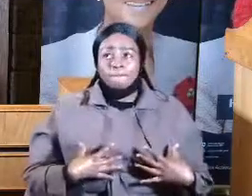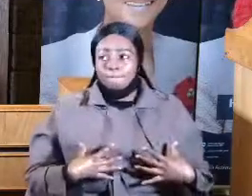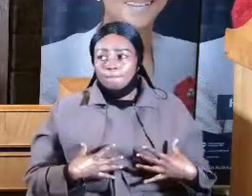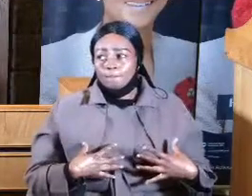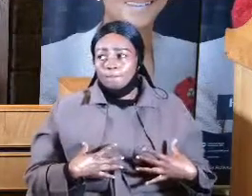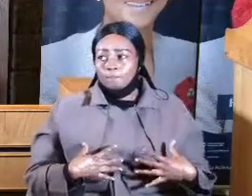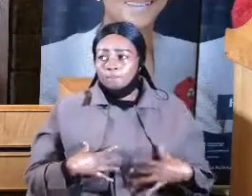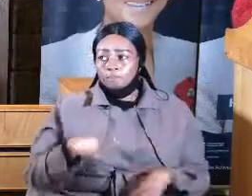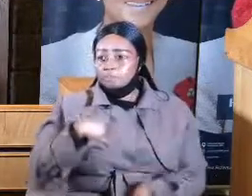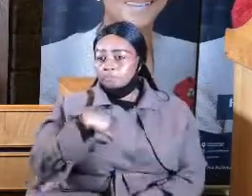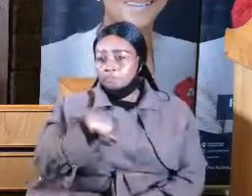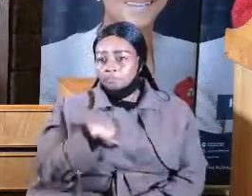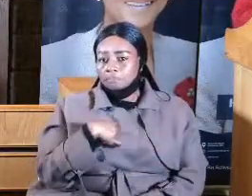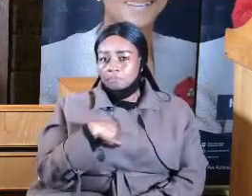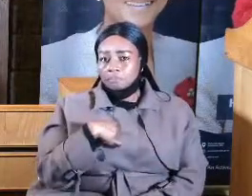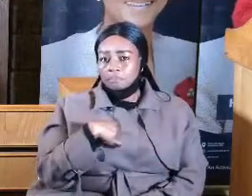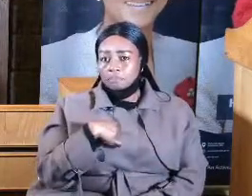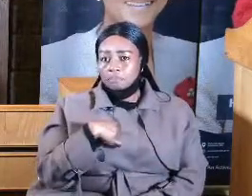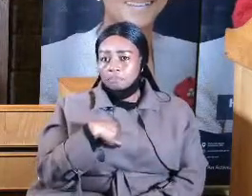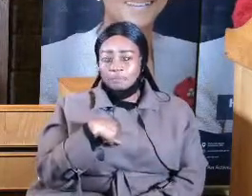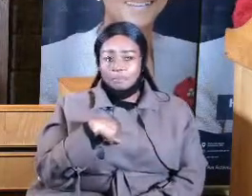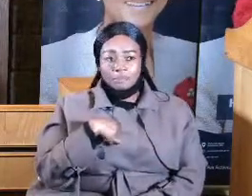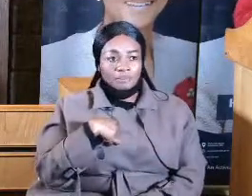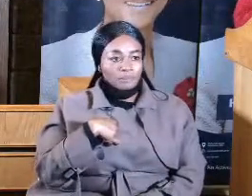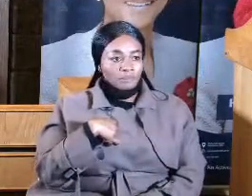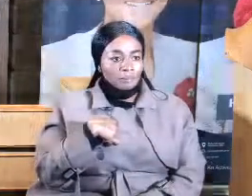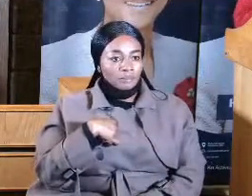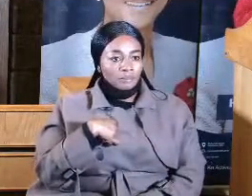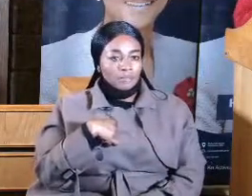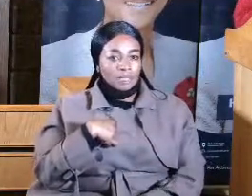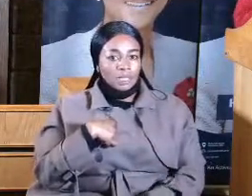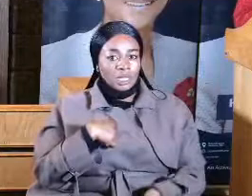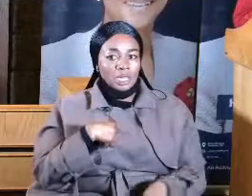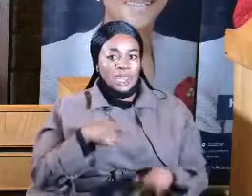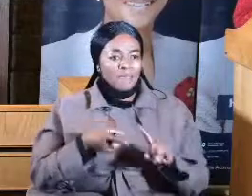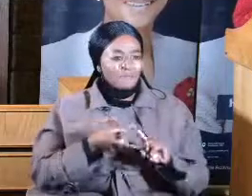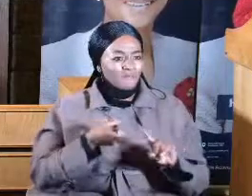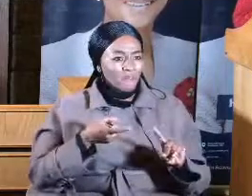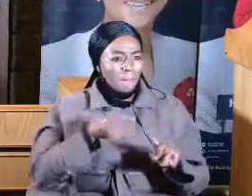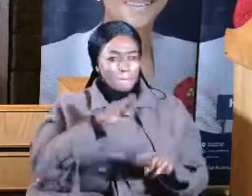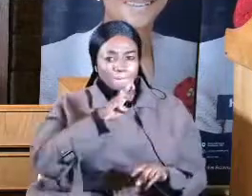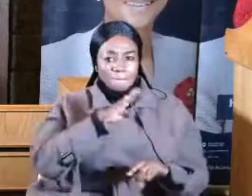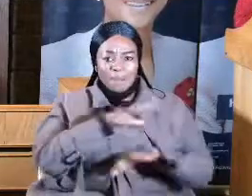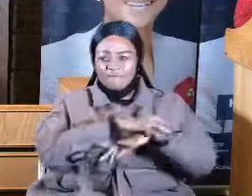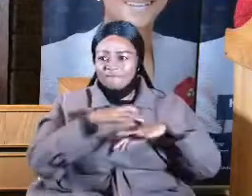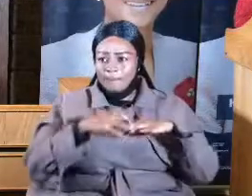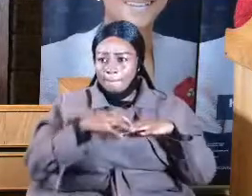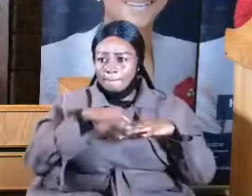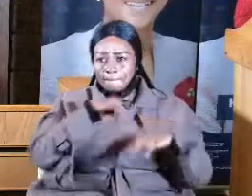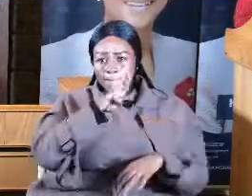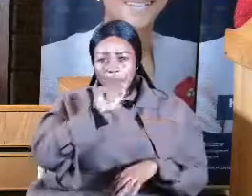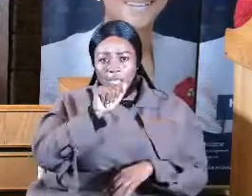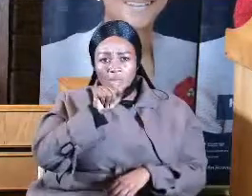I am a Griqua woman residing on the Batani farm. And